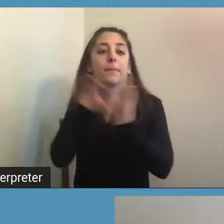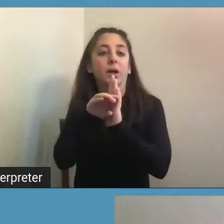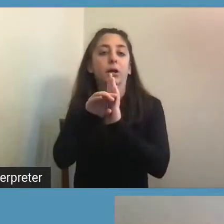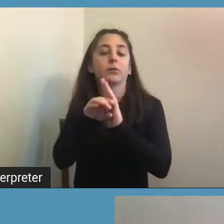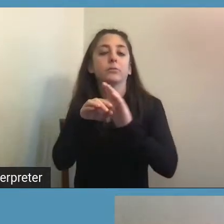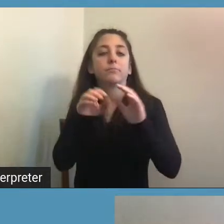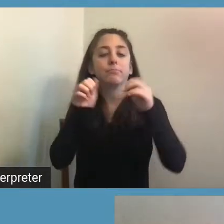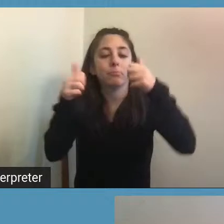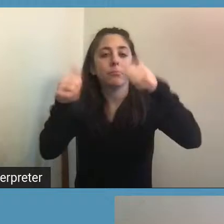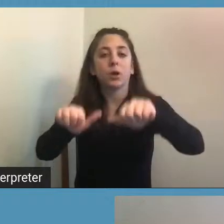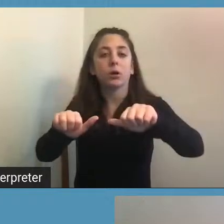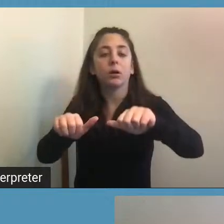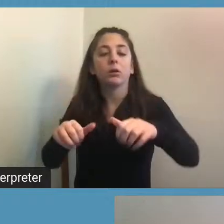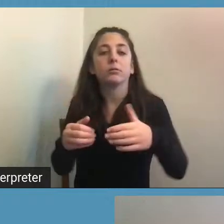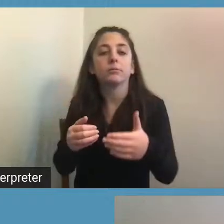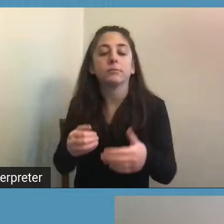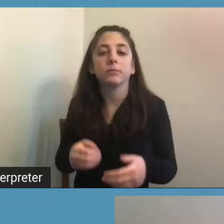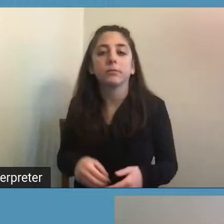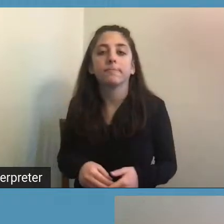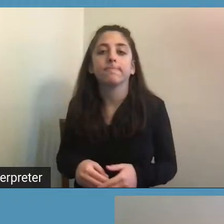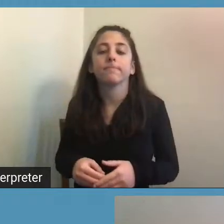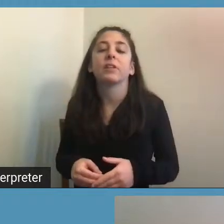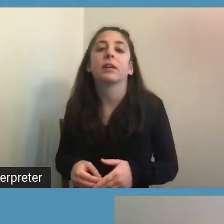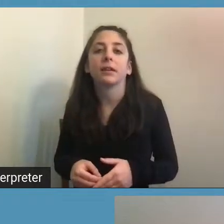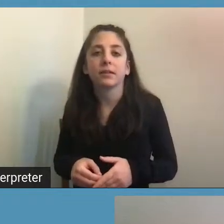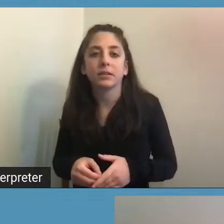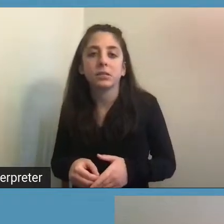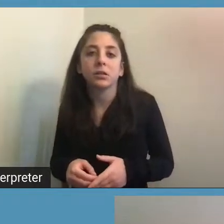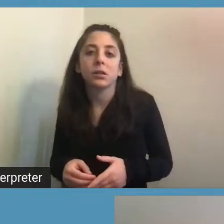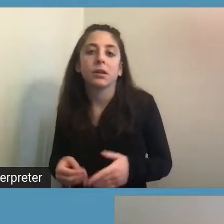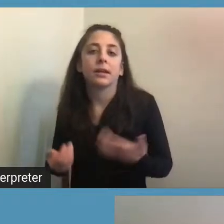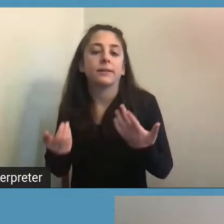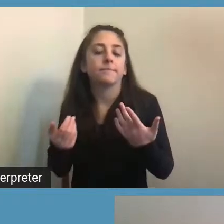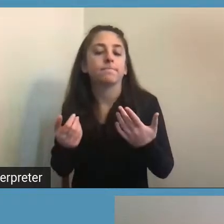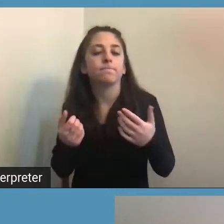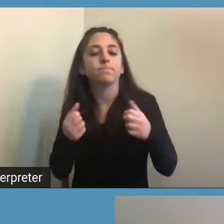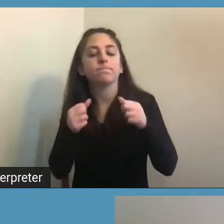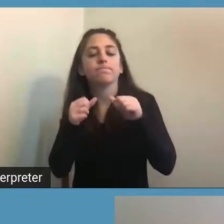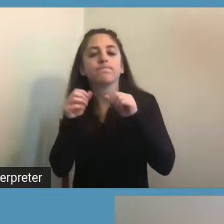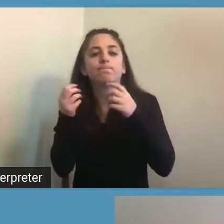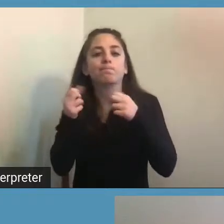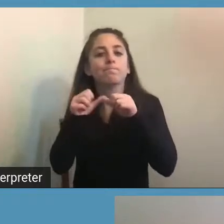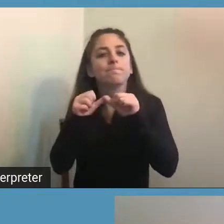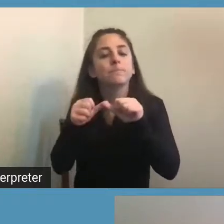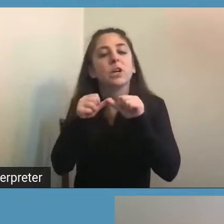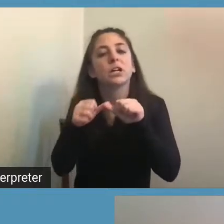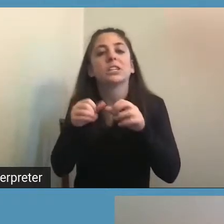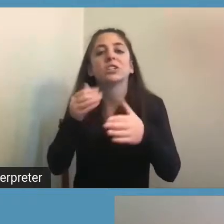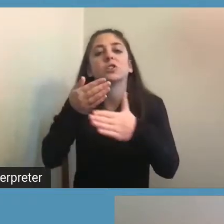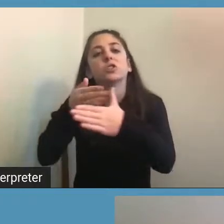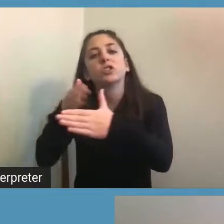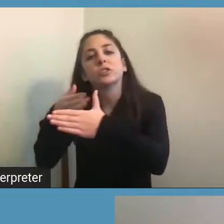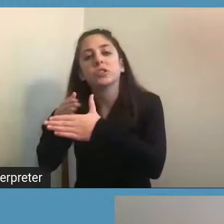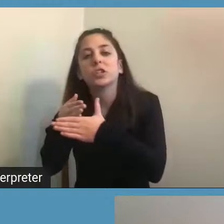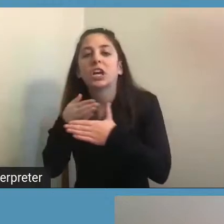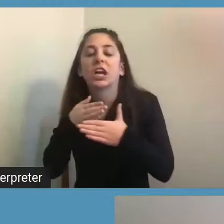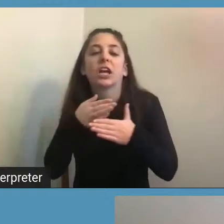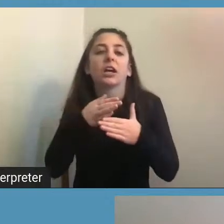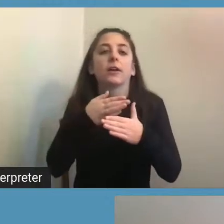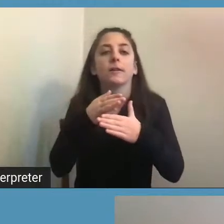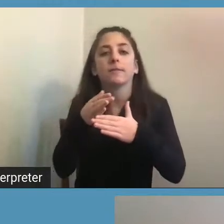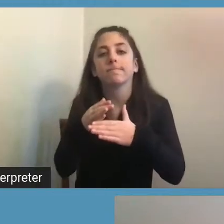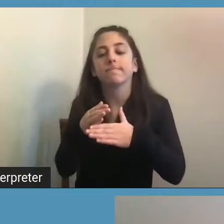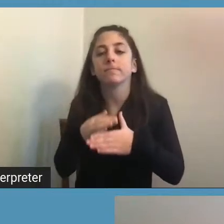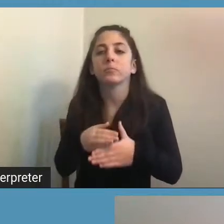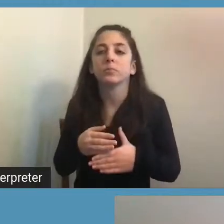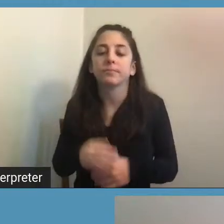to submit who you are early and like from second zero, right? If it's a video, second zero. If it's a graphic, make